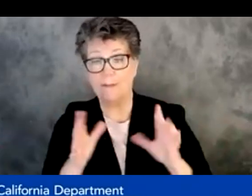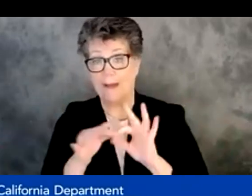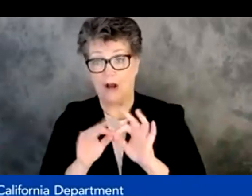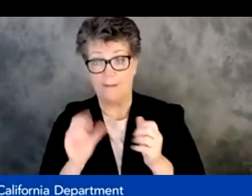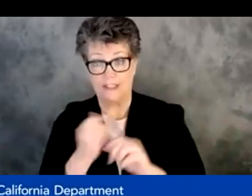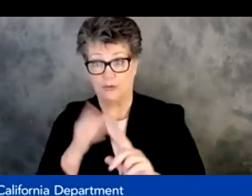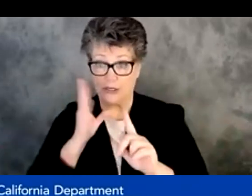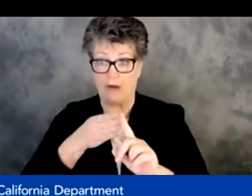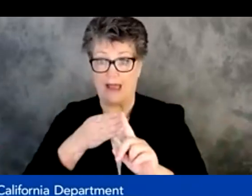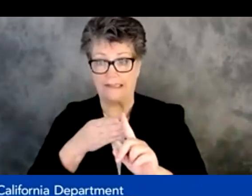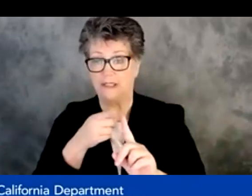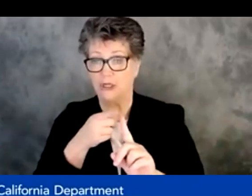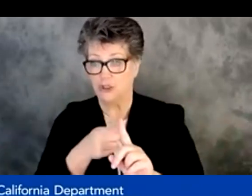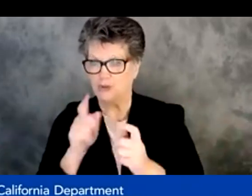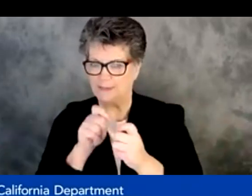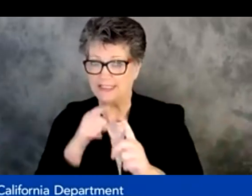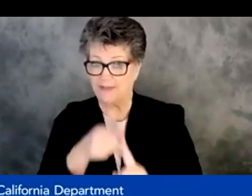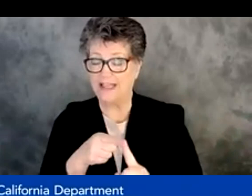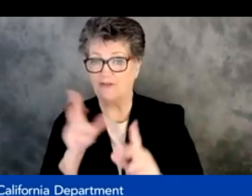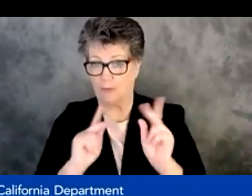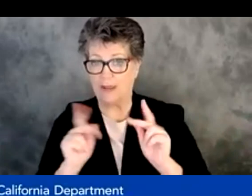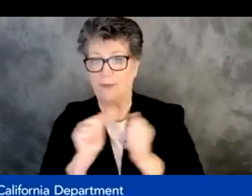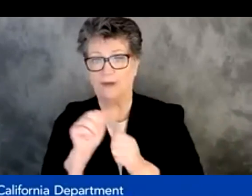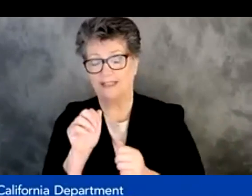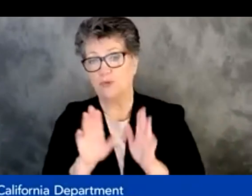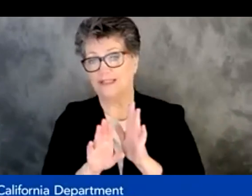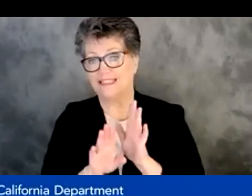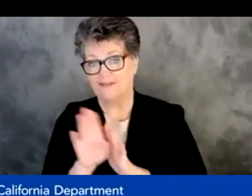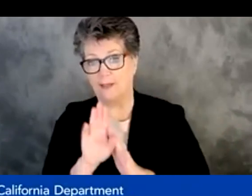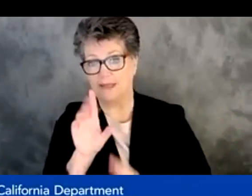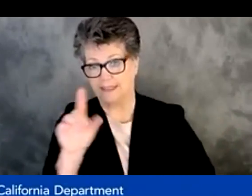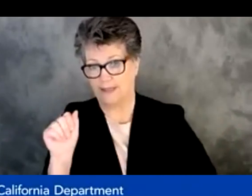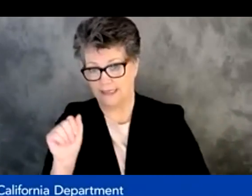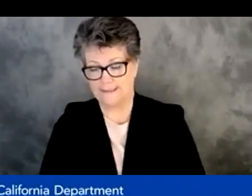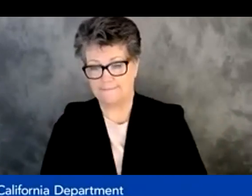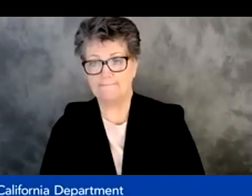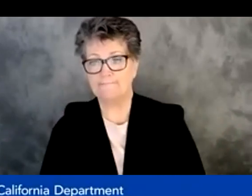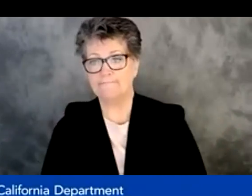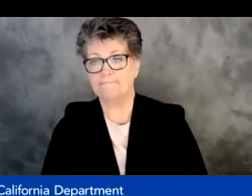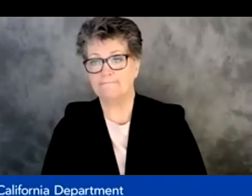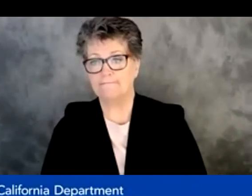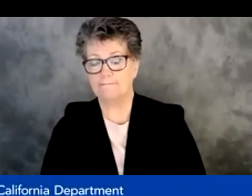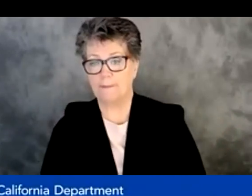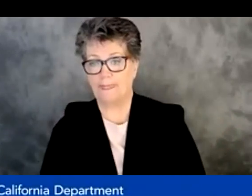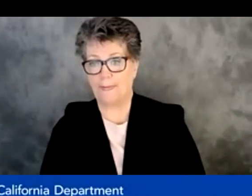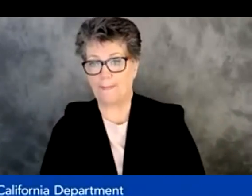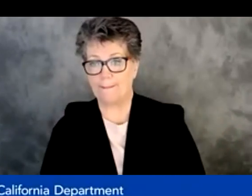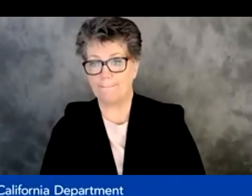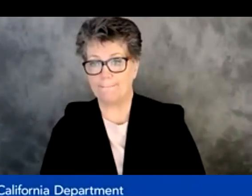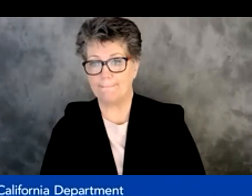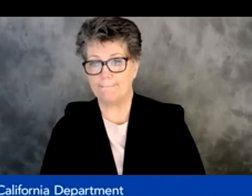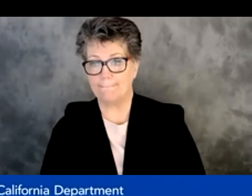going to be directed specifically toward people with developmental disabilities. And